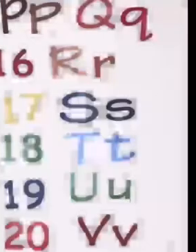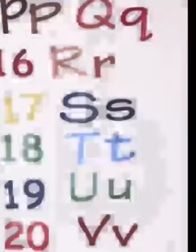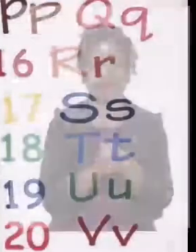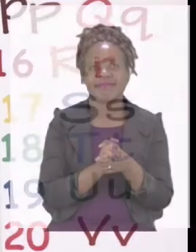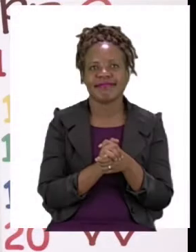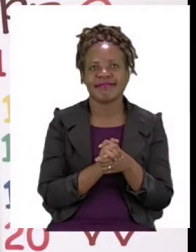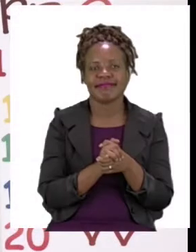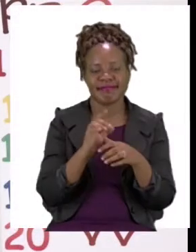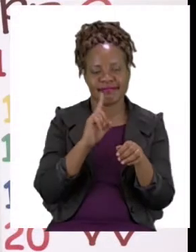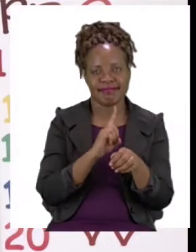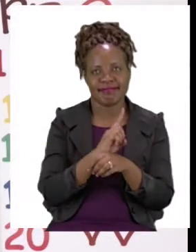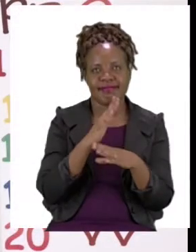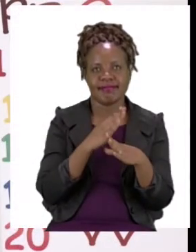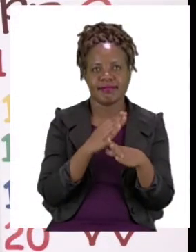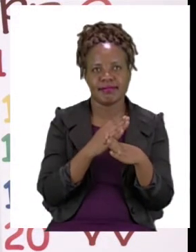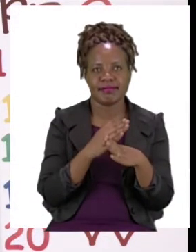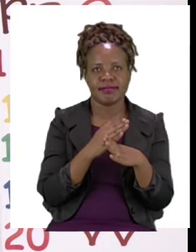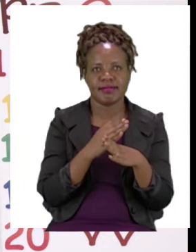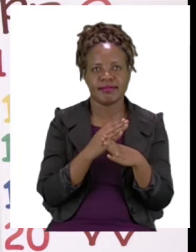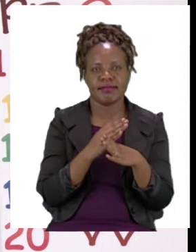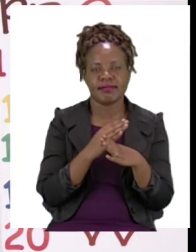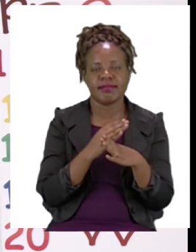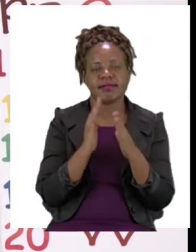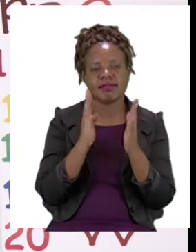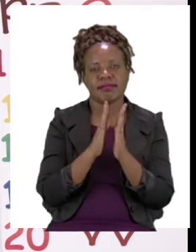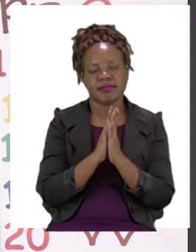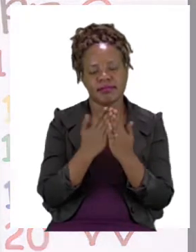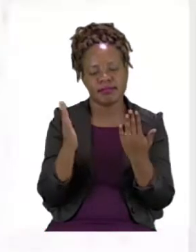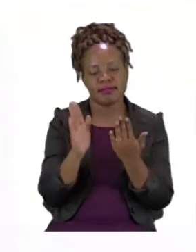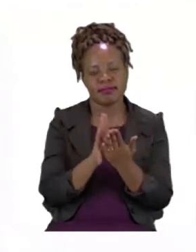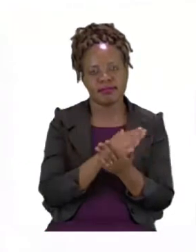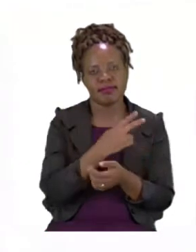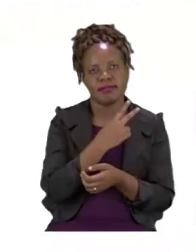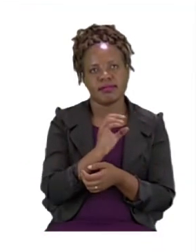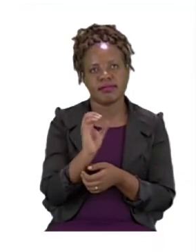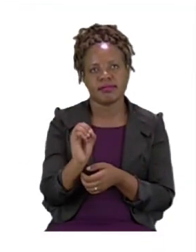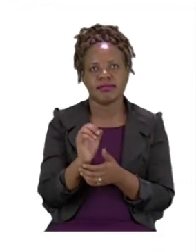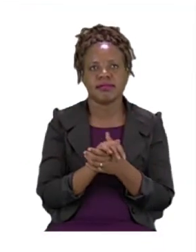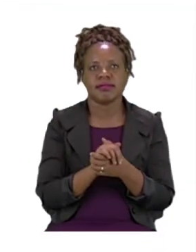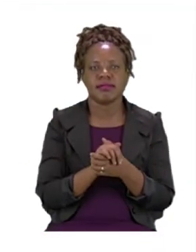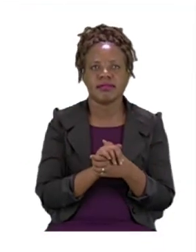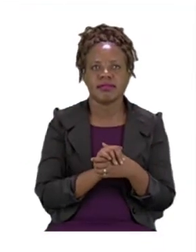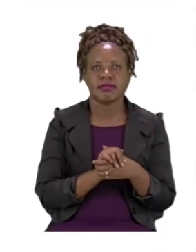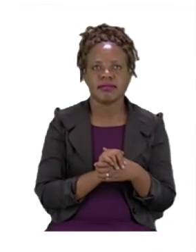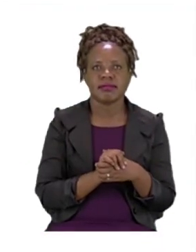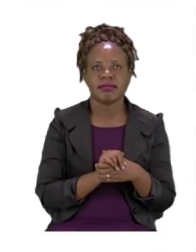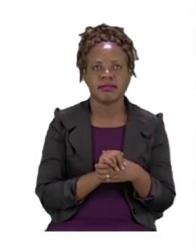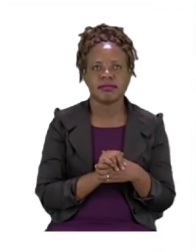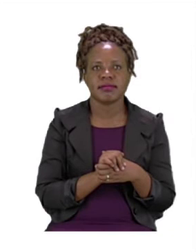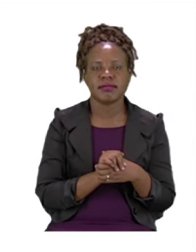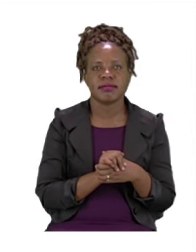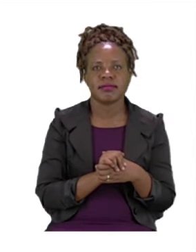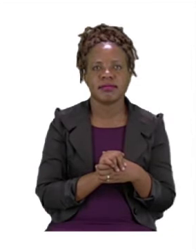For our first exercise, boys and girls, let's turn to page 20. On page 20, we are going to be doing